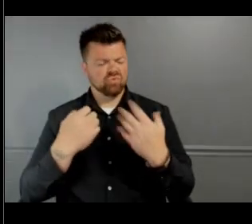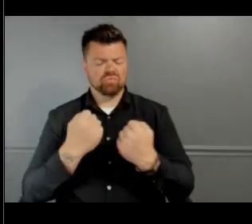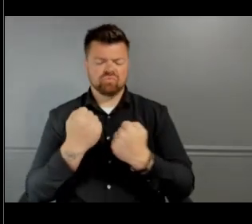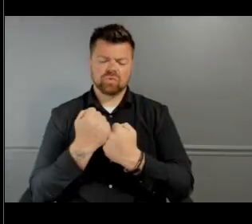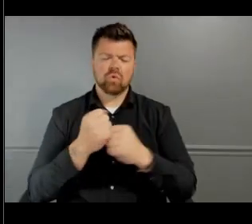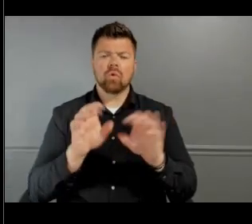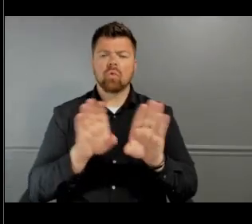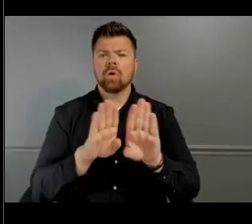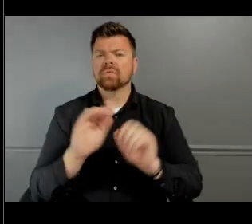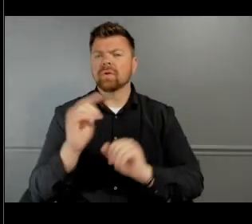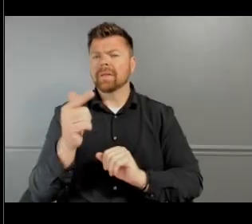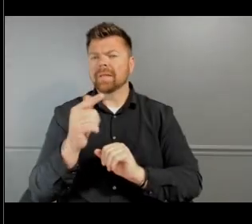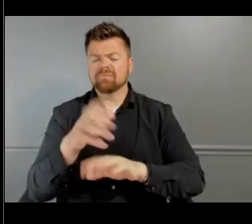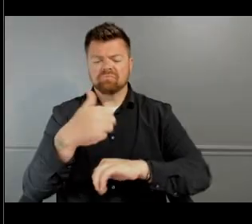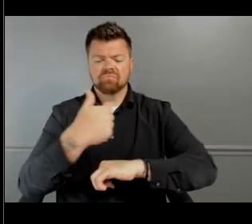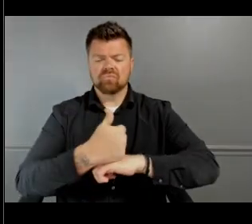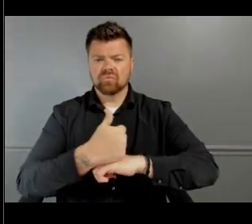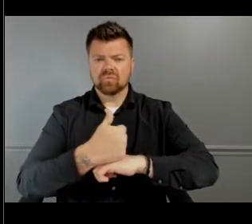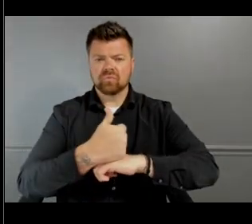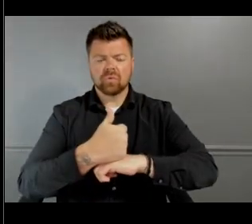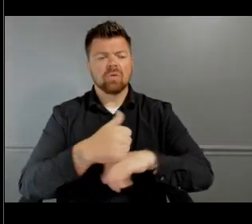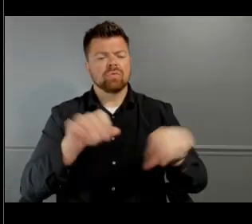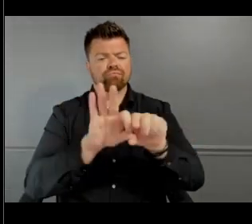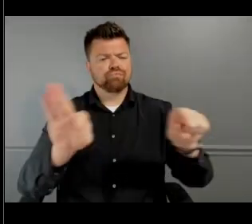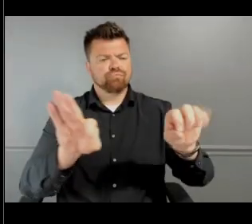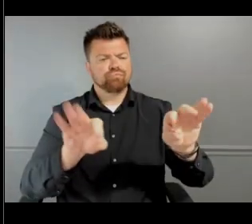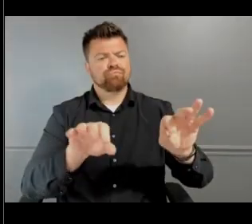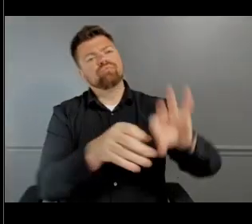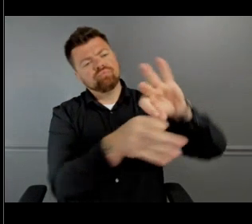later installation of grab bars.